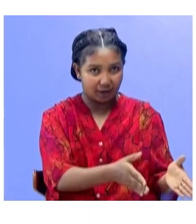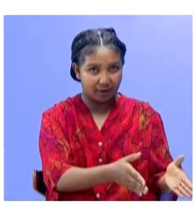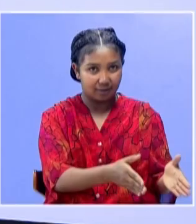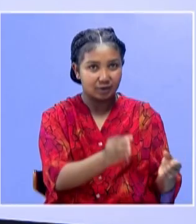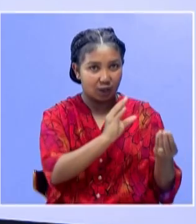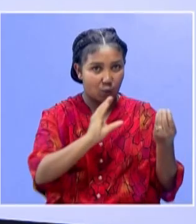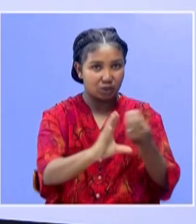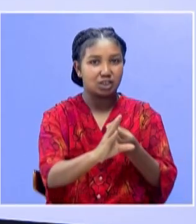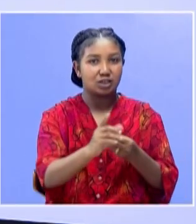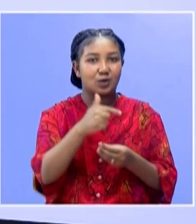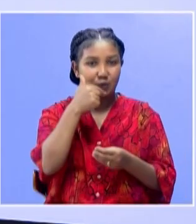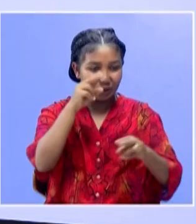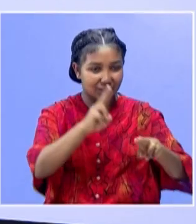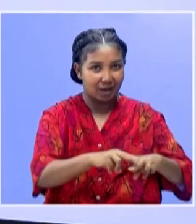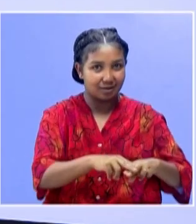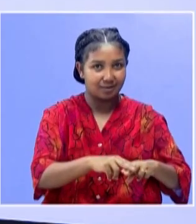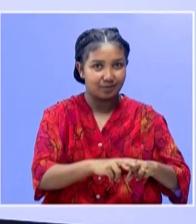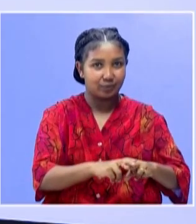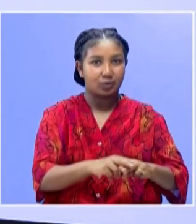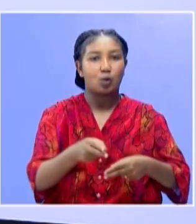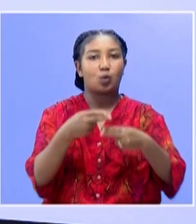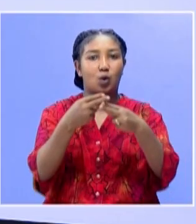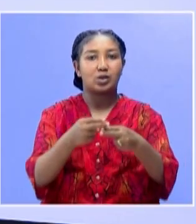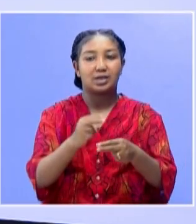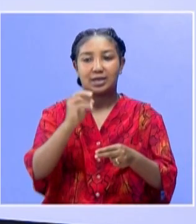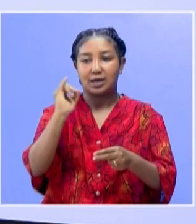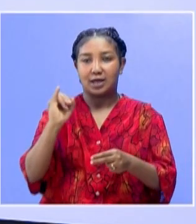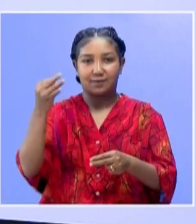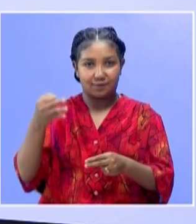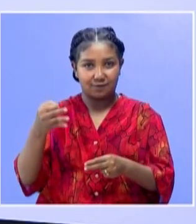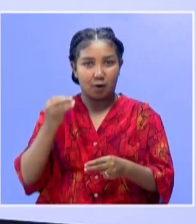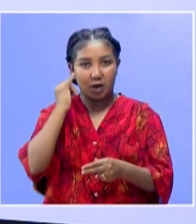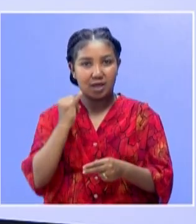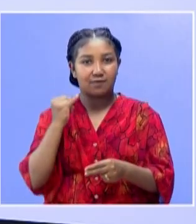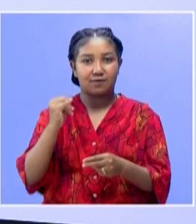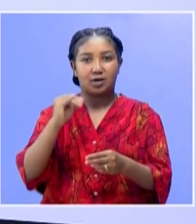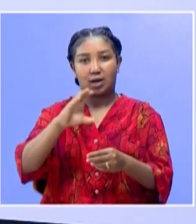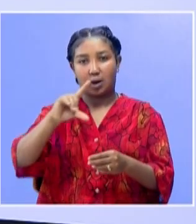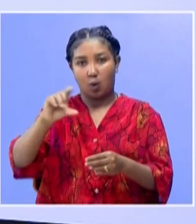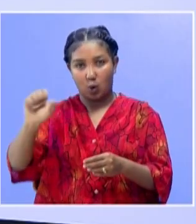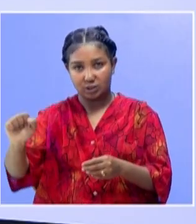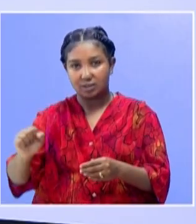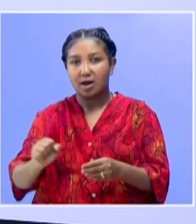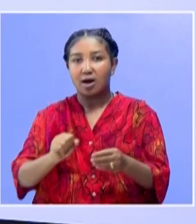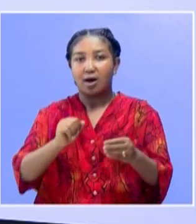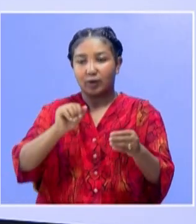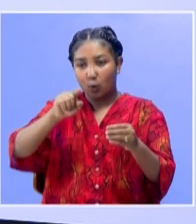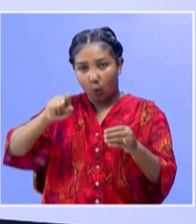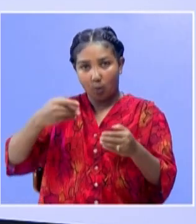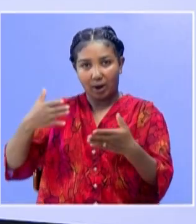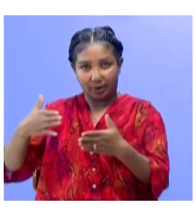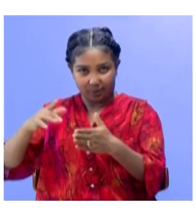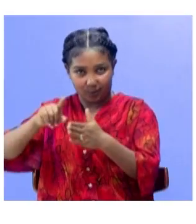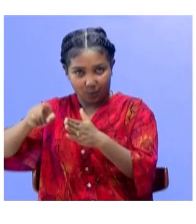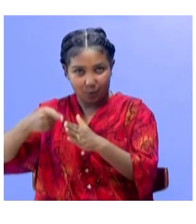The condition which is set, that we call if clause. And then after comma, there